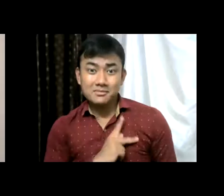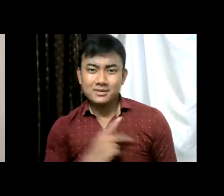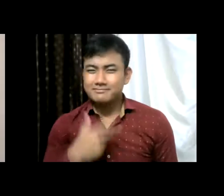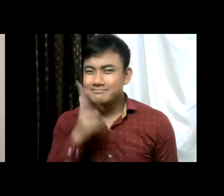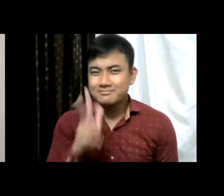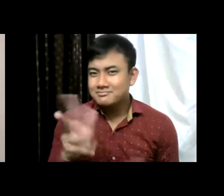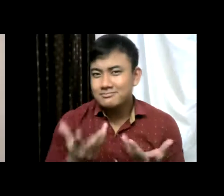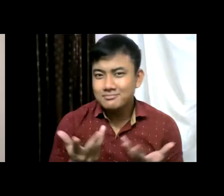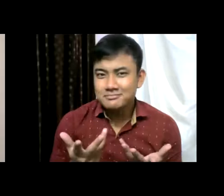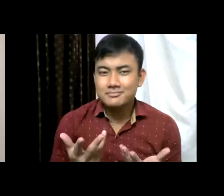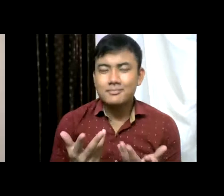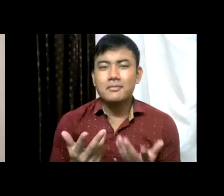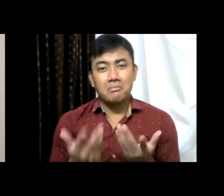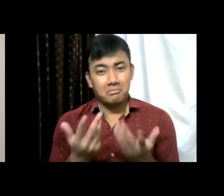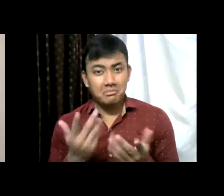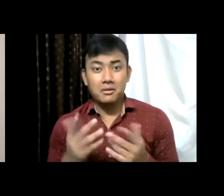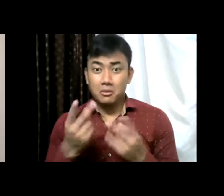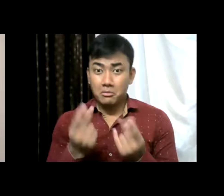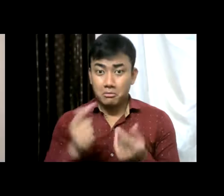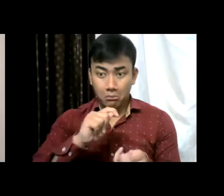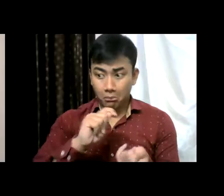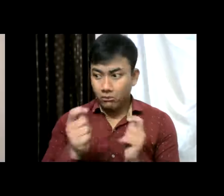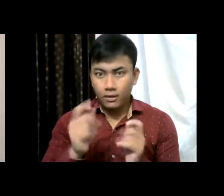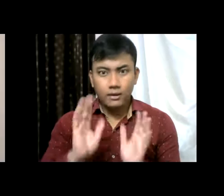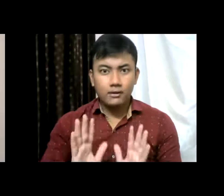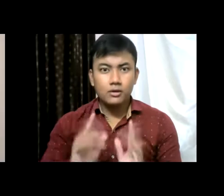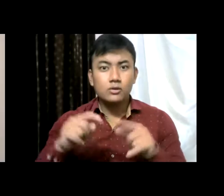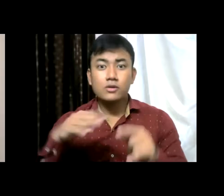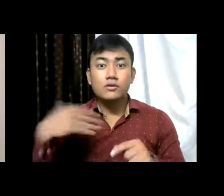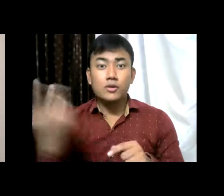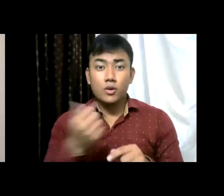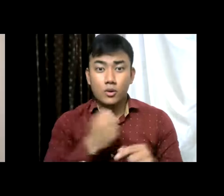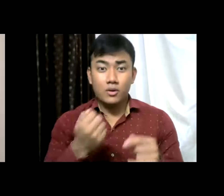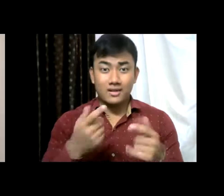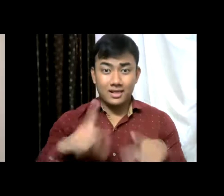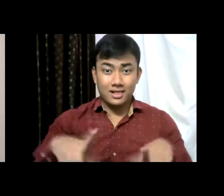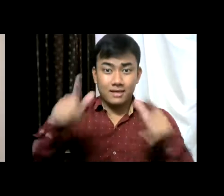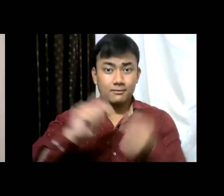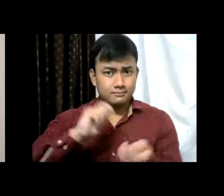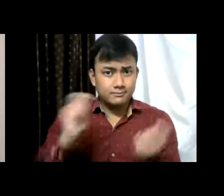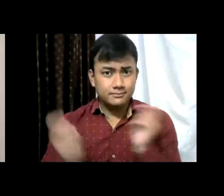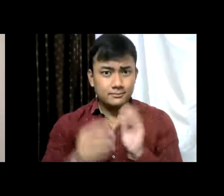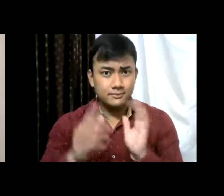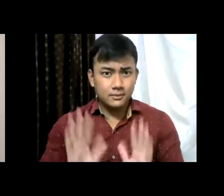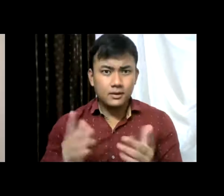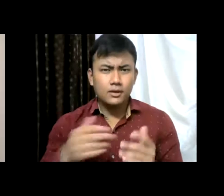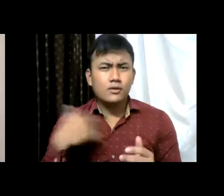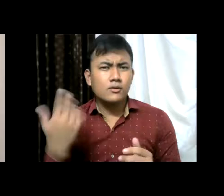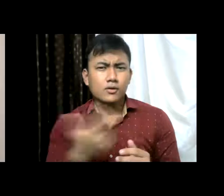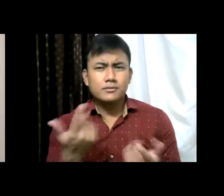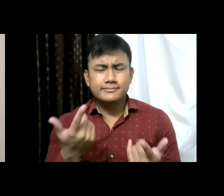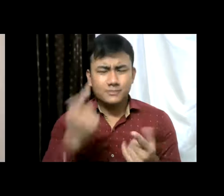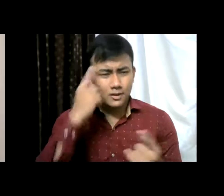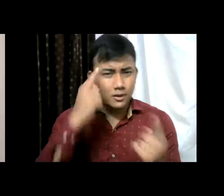spaces became void overnight, we took to digital platforms not only in order to stay in touch with all